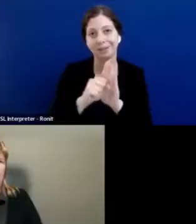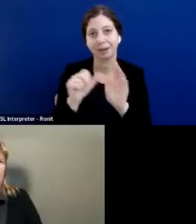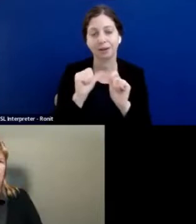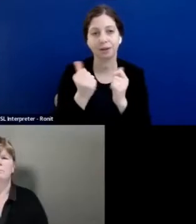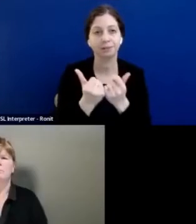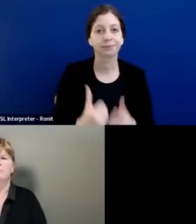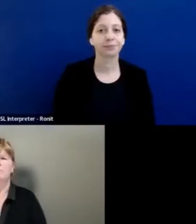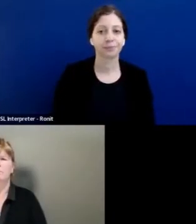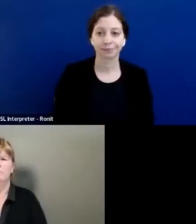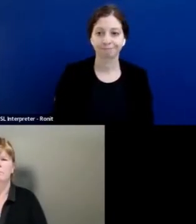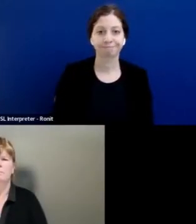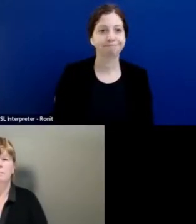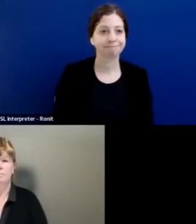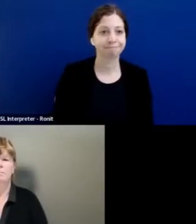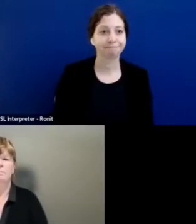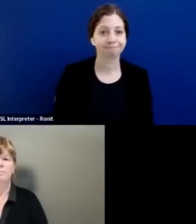please.